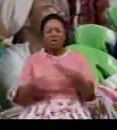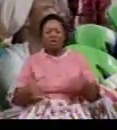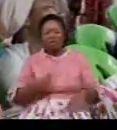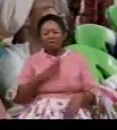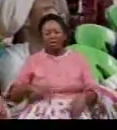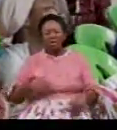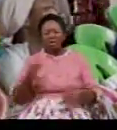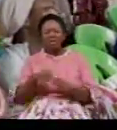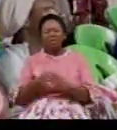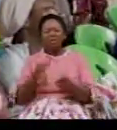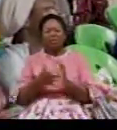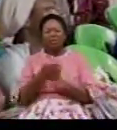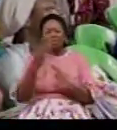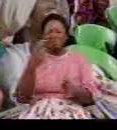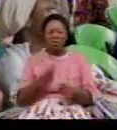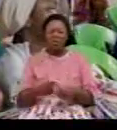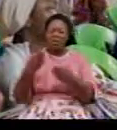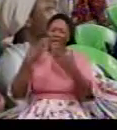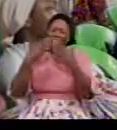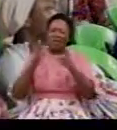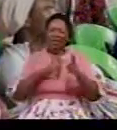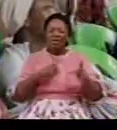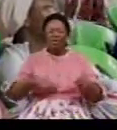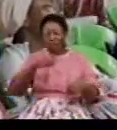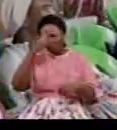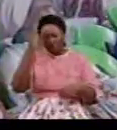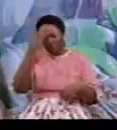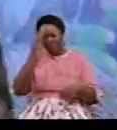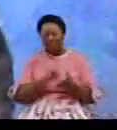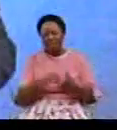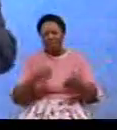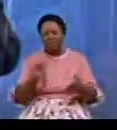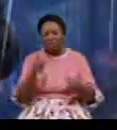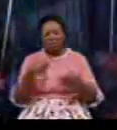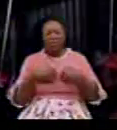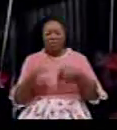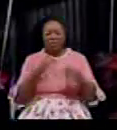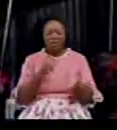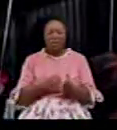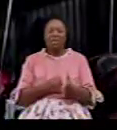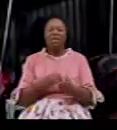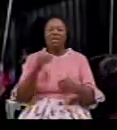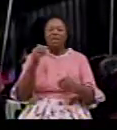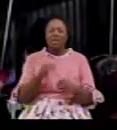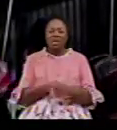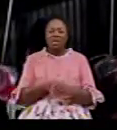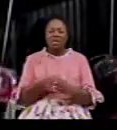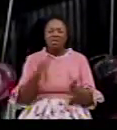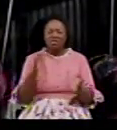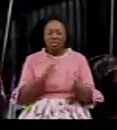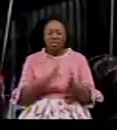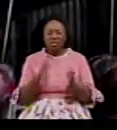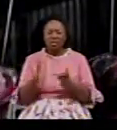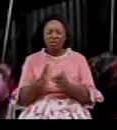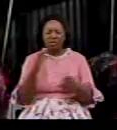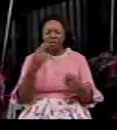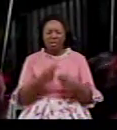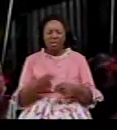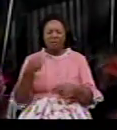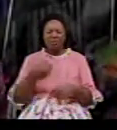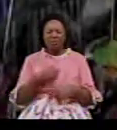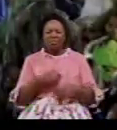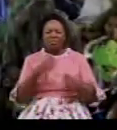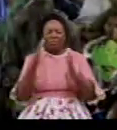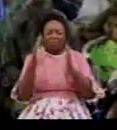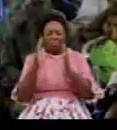you, Lord. We know it and is make sure done. Your details are taken. Those Jesus of us online, name we pray. There's a